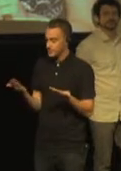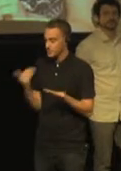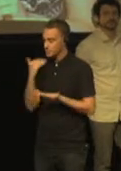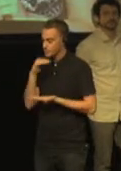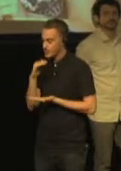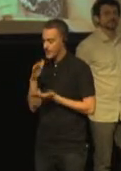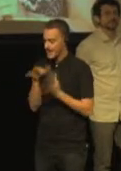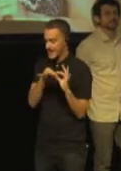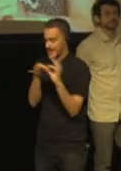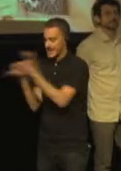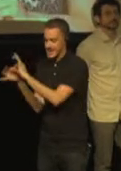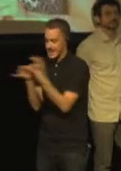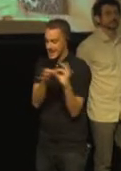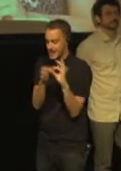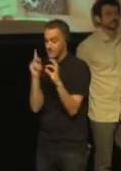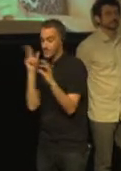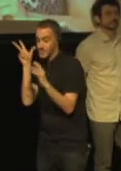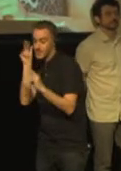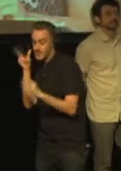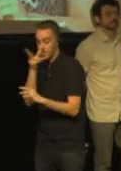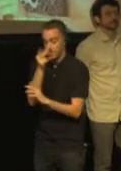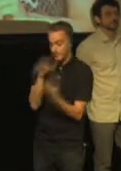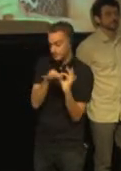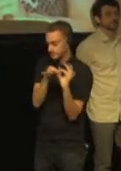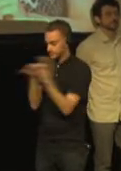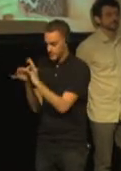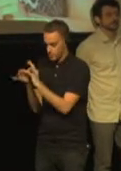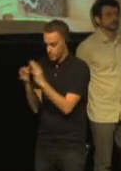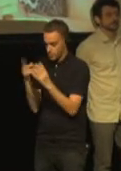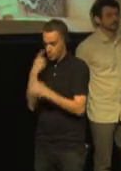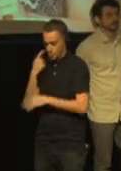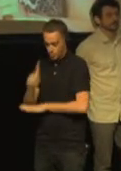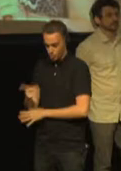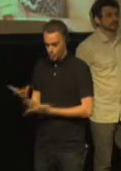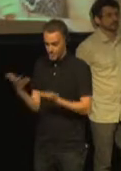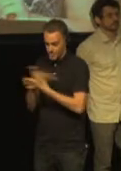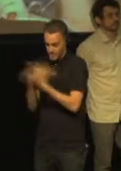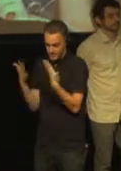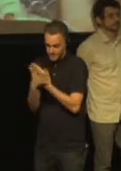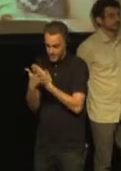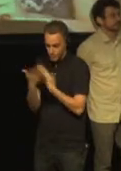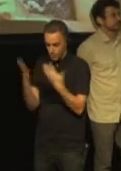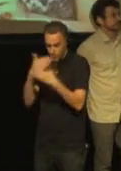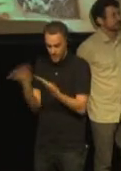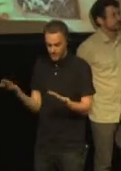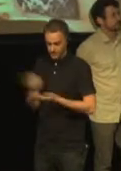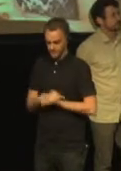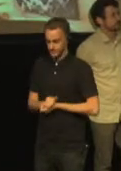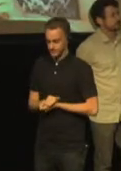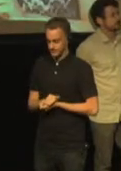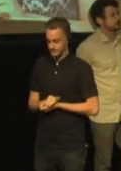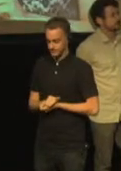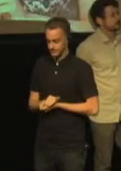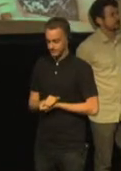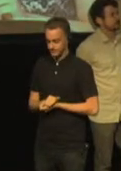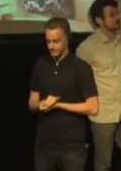loss. So even if self-report surveys, which tend to be one of the most useful